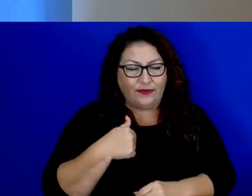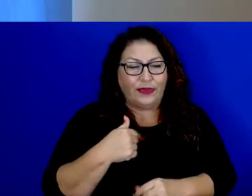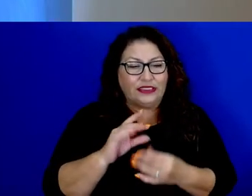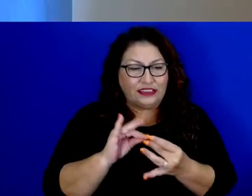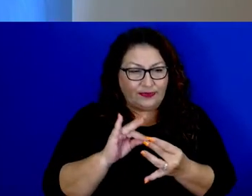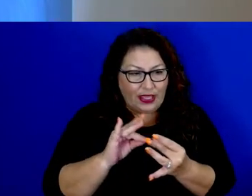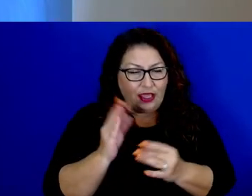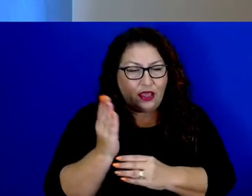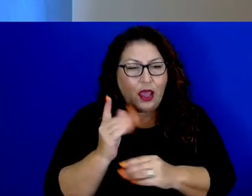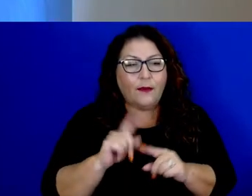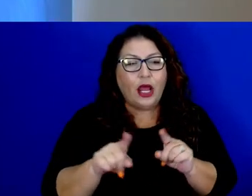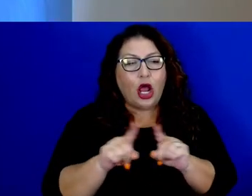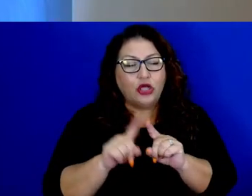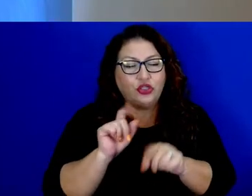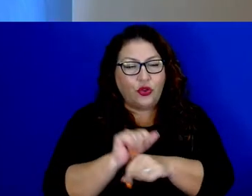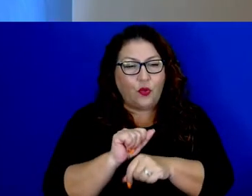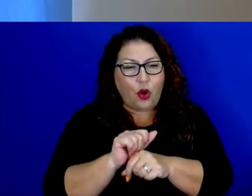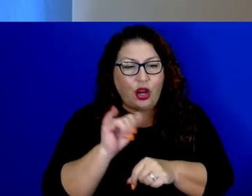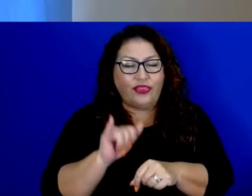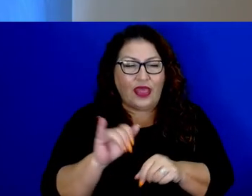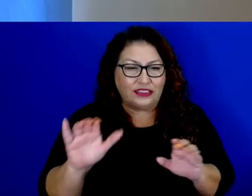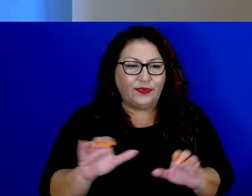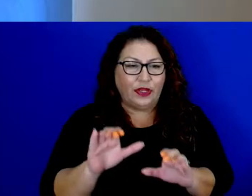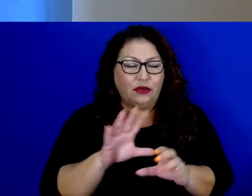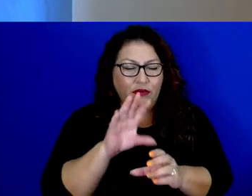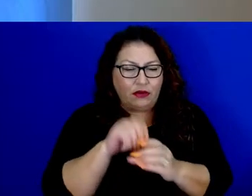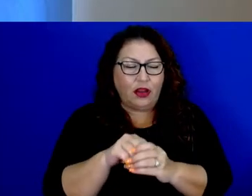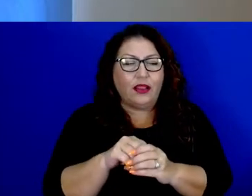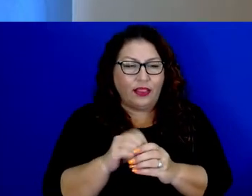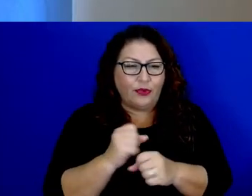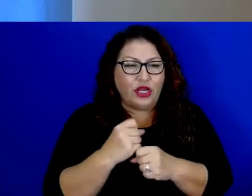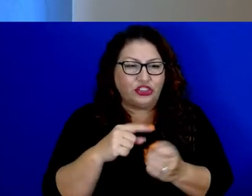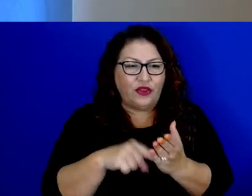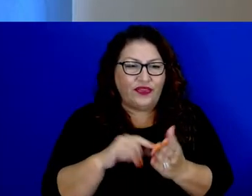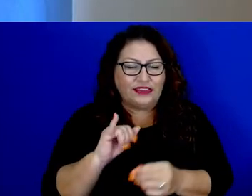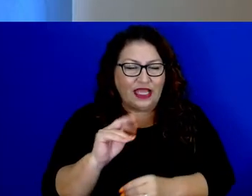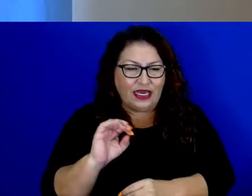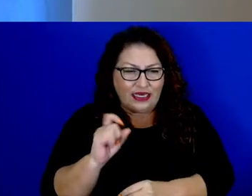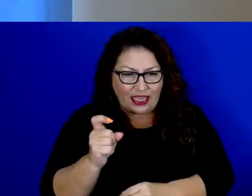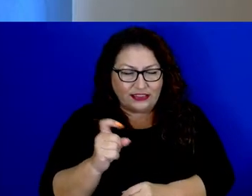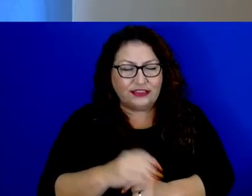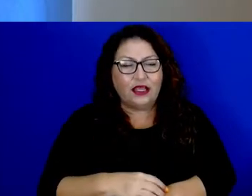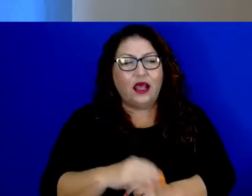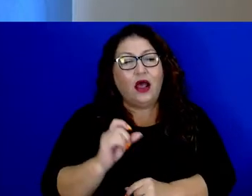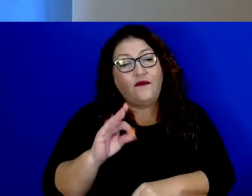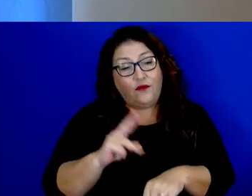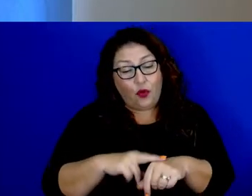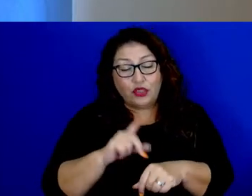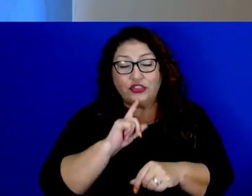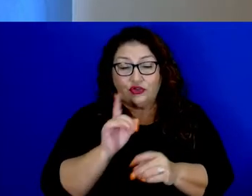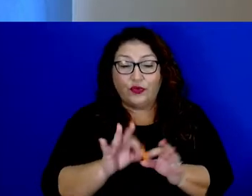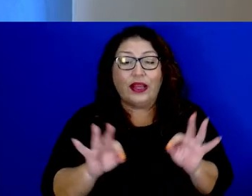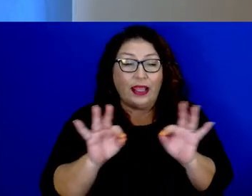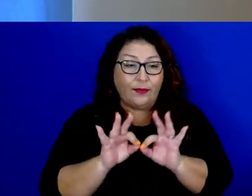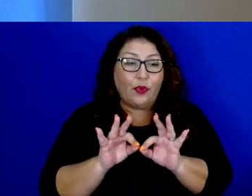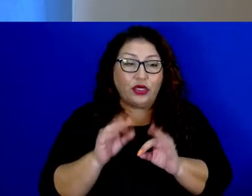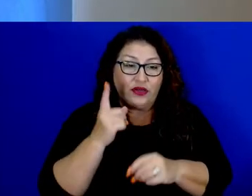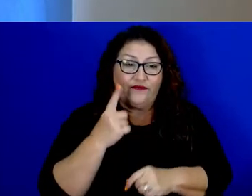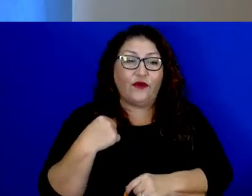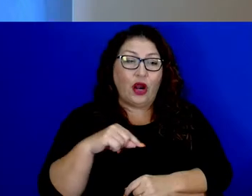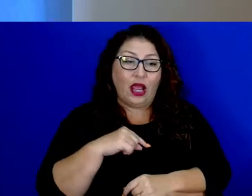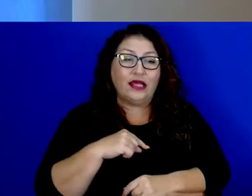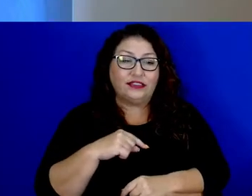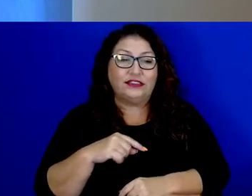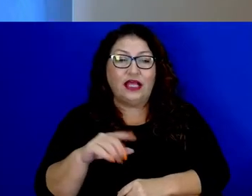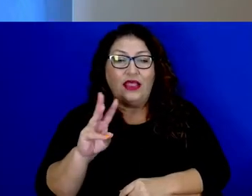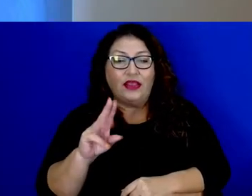has gone into the production of this index, which of course is very important for us as the WHO Regional